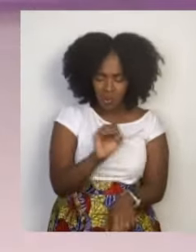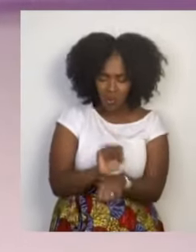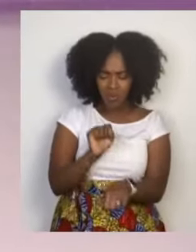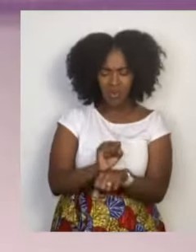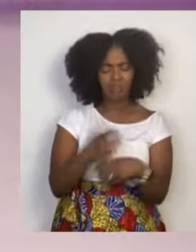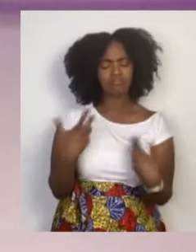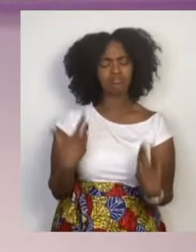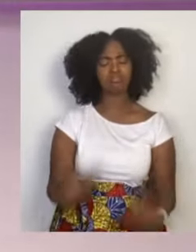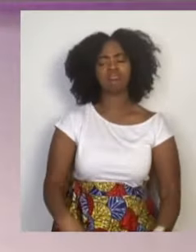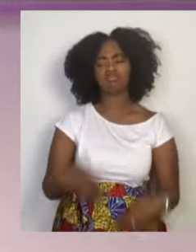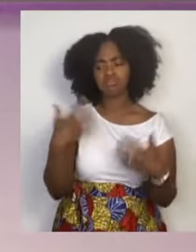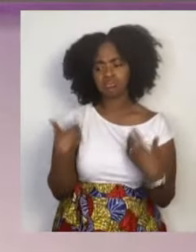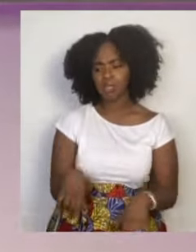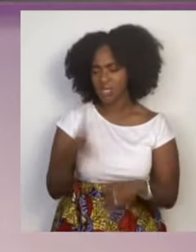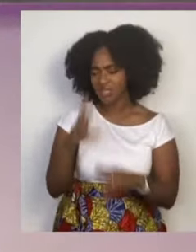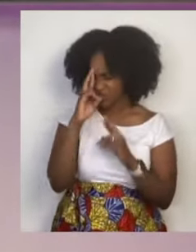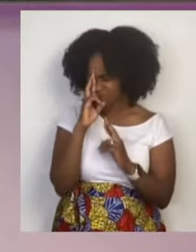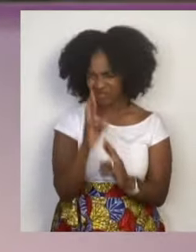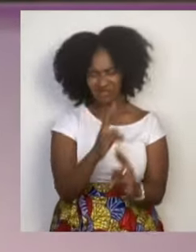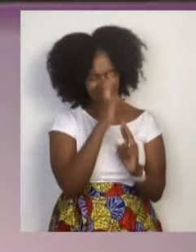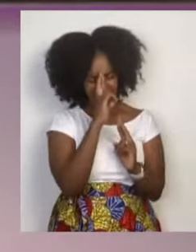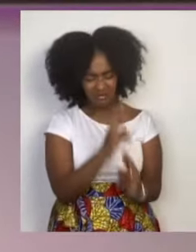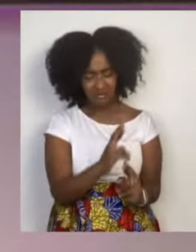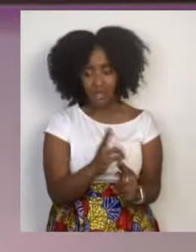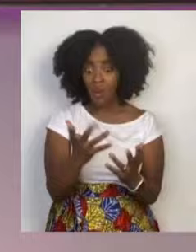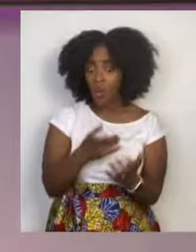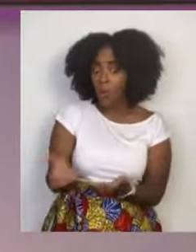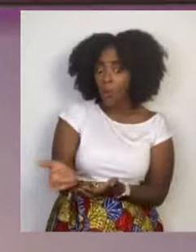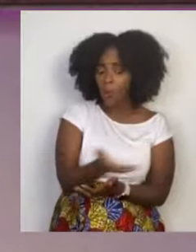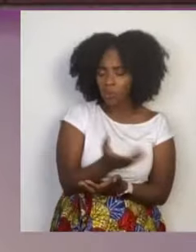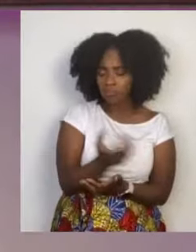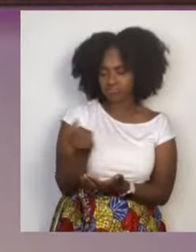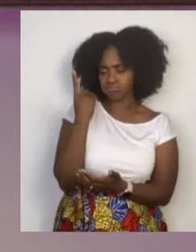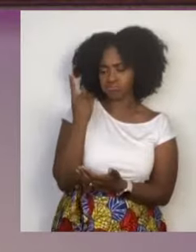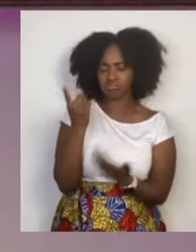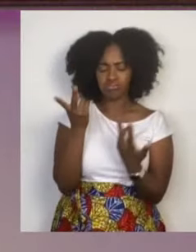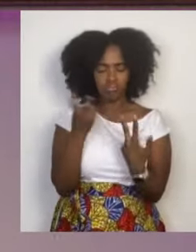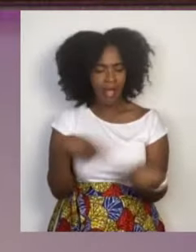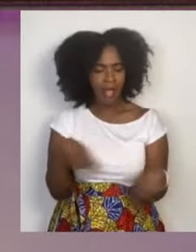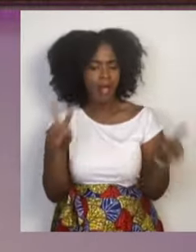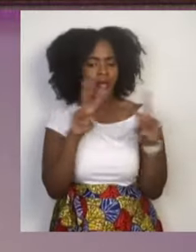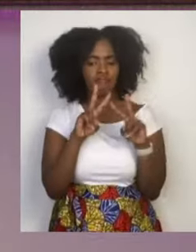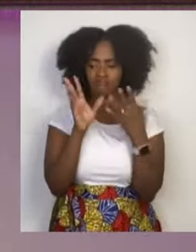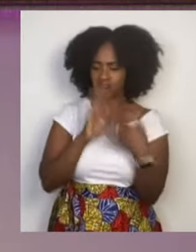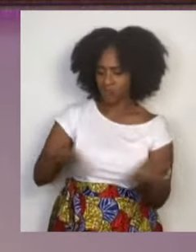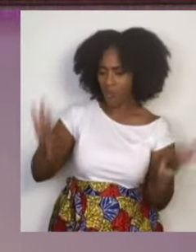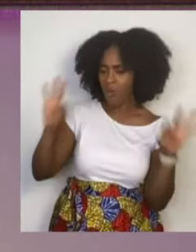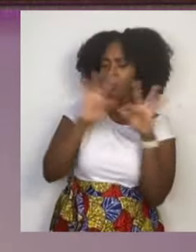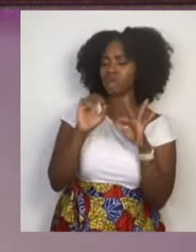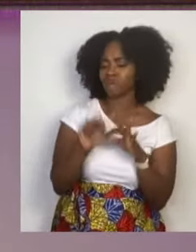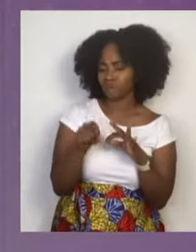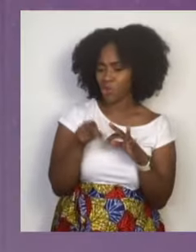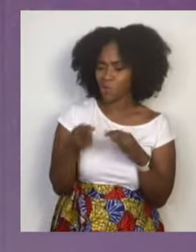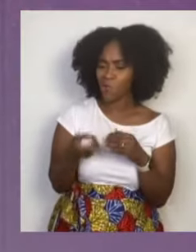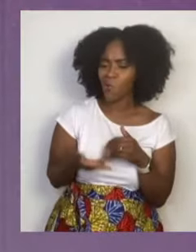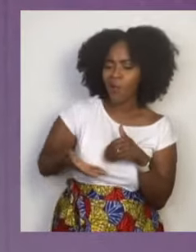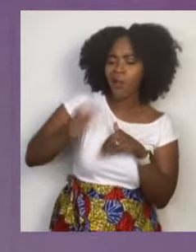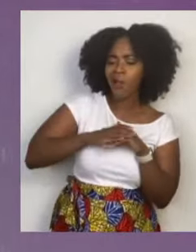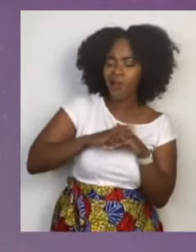are, how important you are, and how much value you add to what God is building in this place.